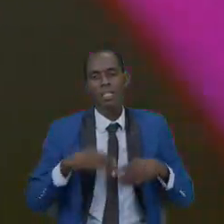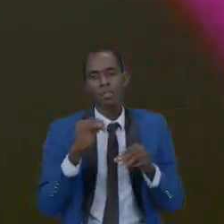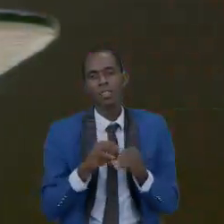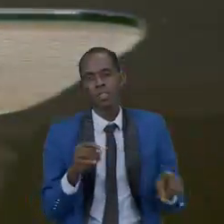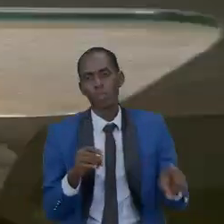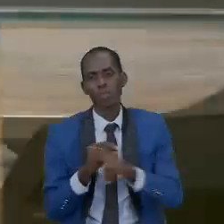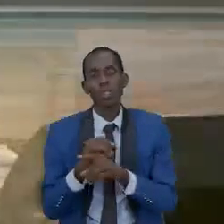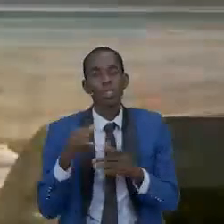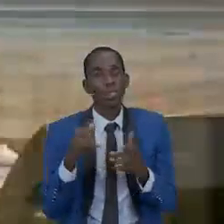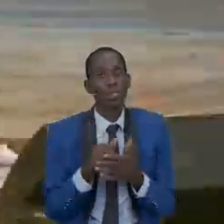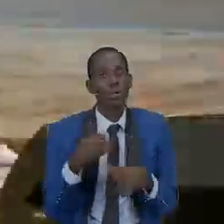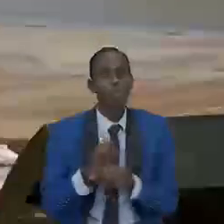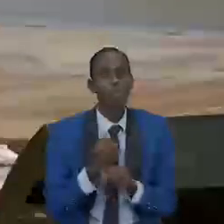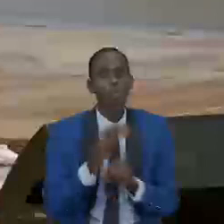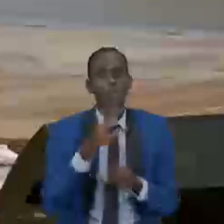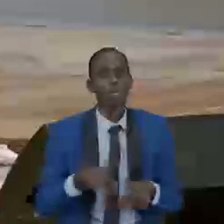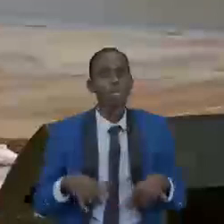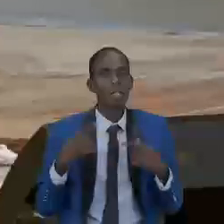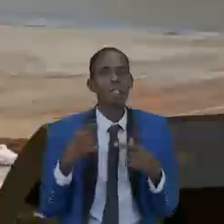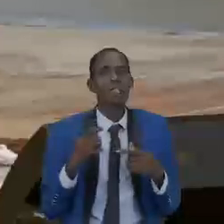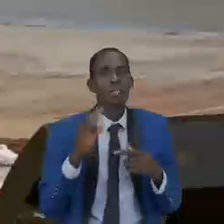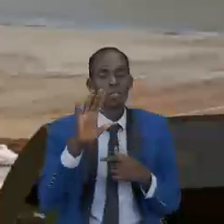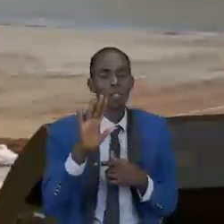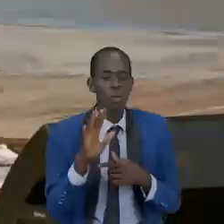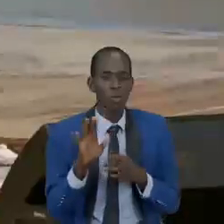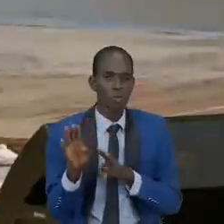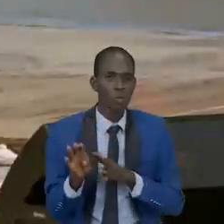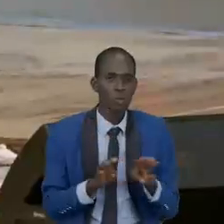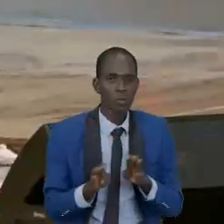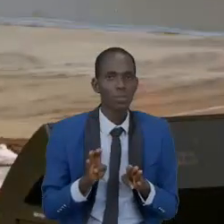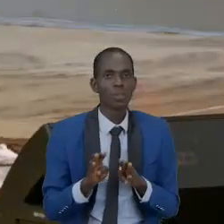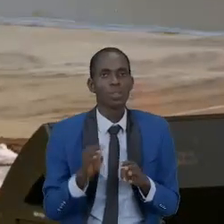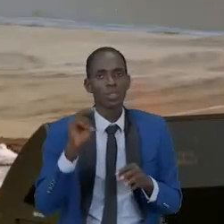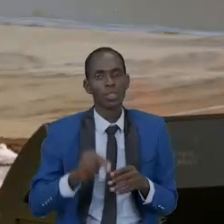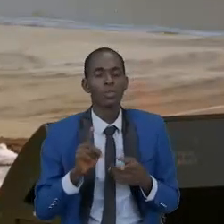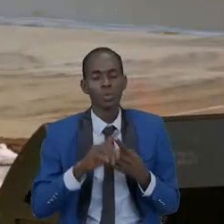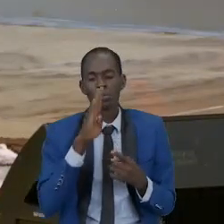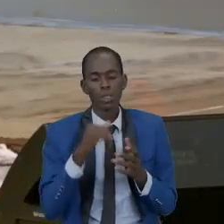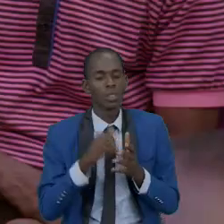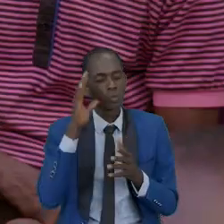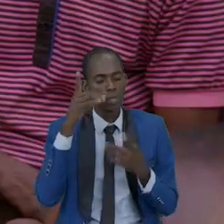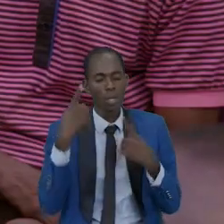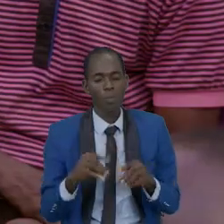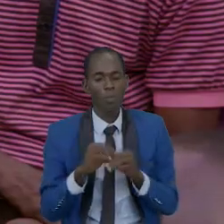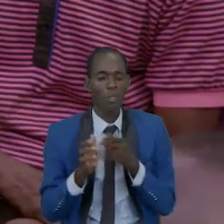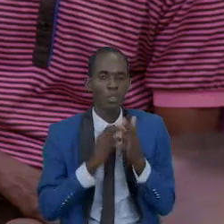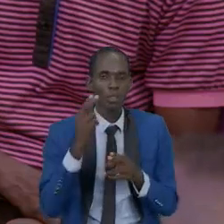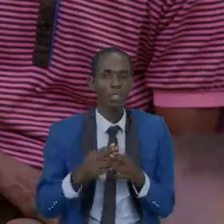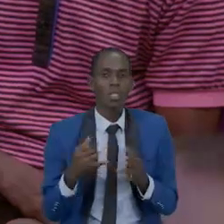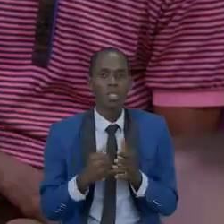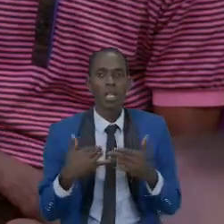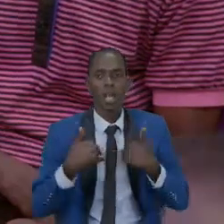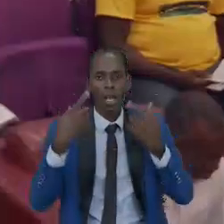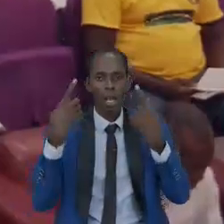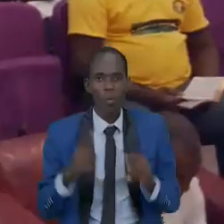your life, what your behavior, what your lifestyle ought to be. It will happen. It has happened